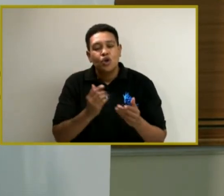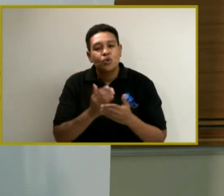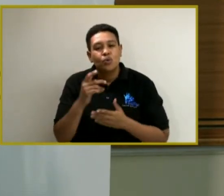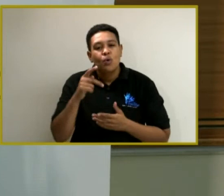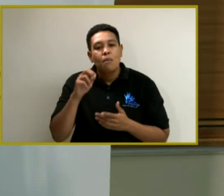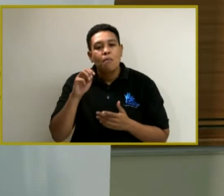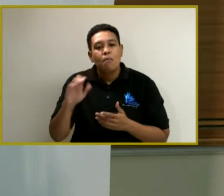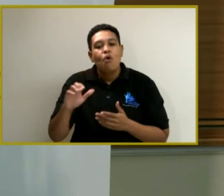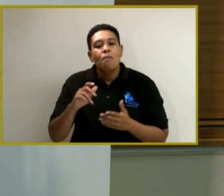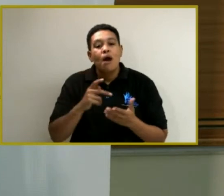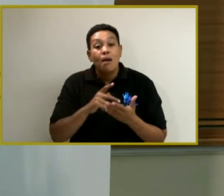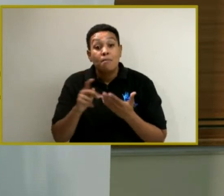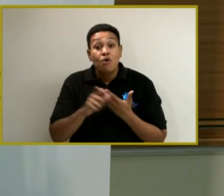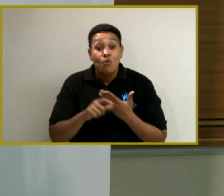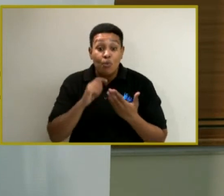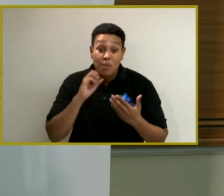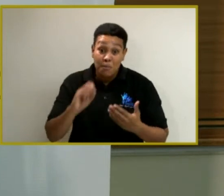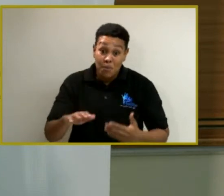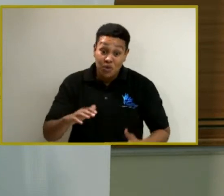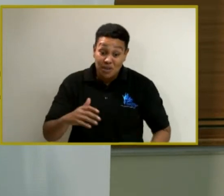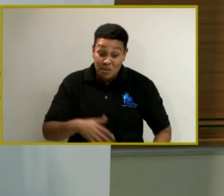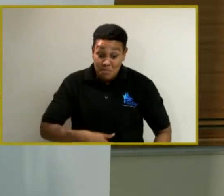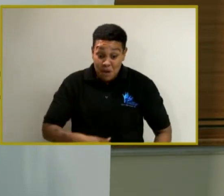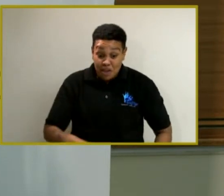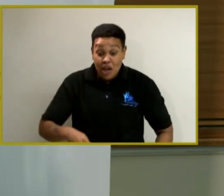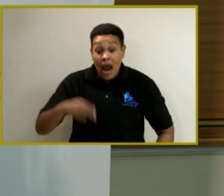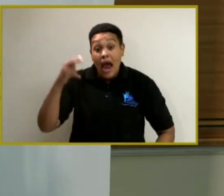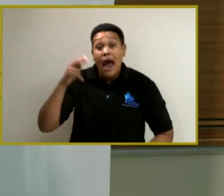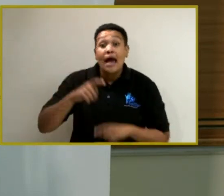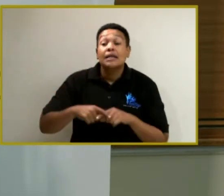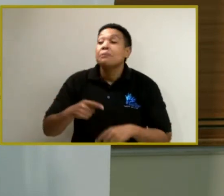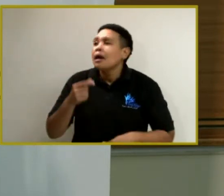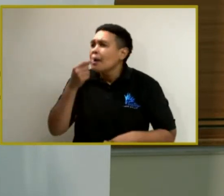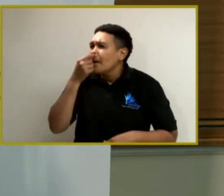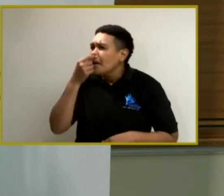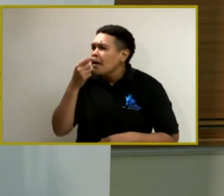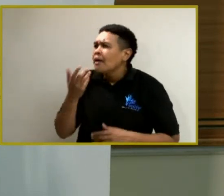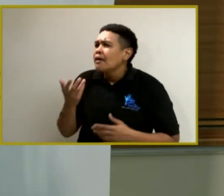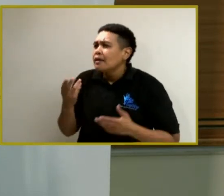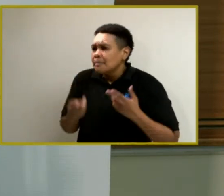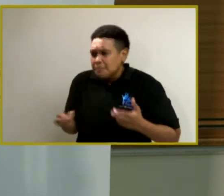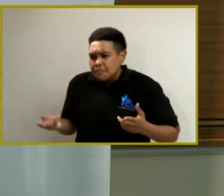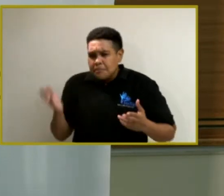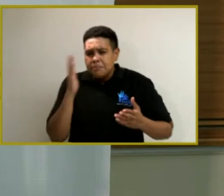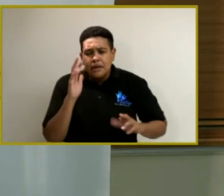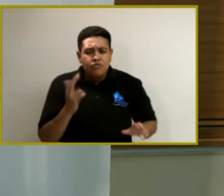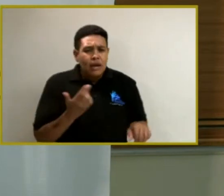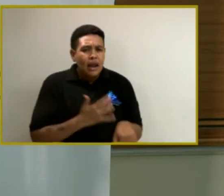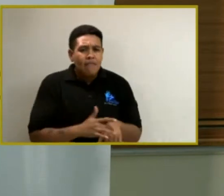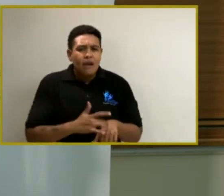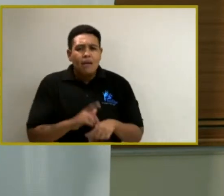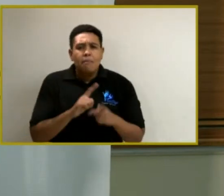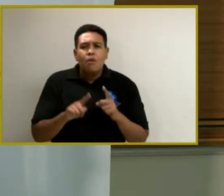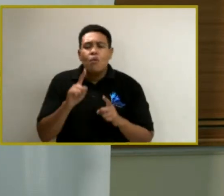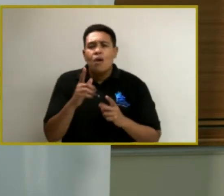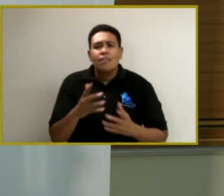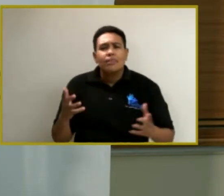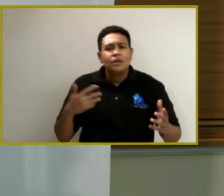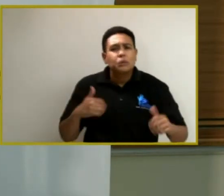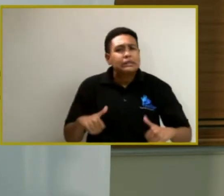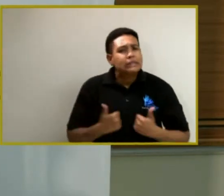in maternity high dependency units. So we do have the capacity, but one of the things that we are challenged